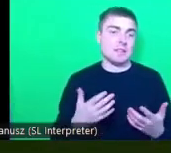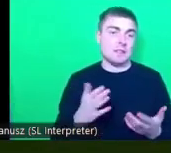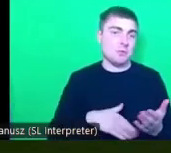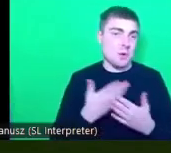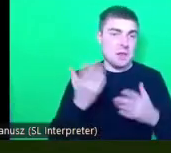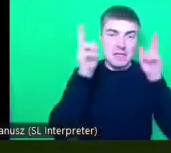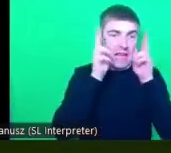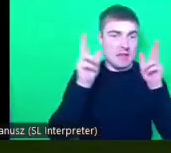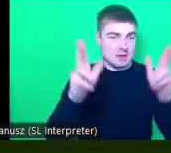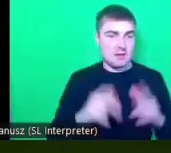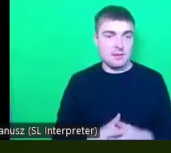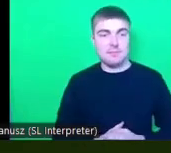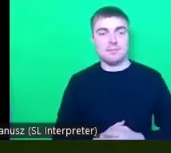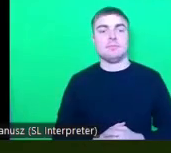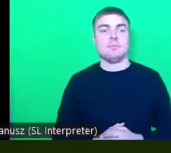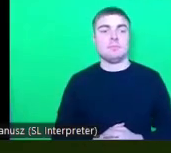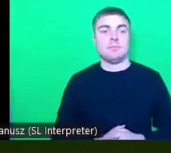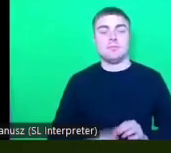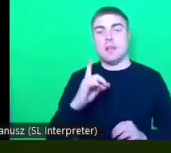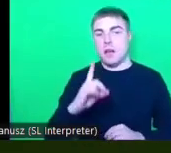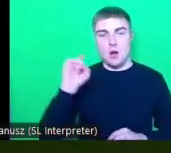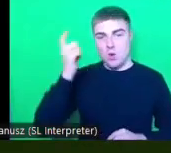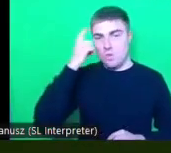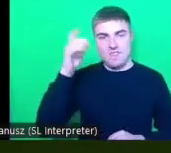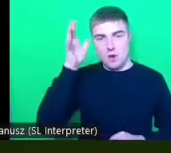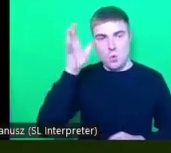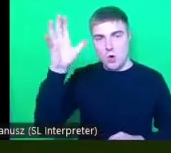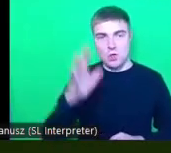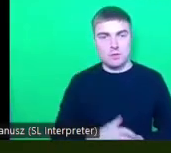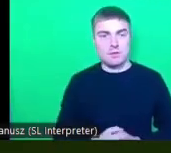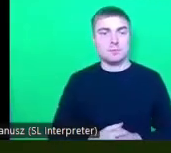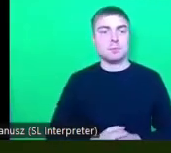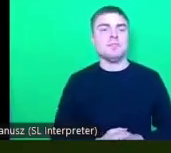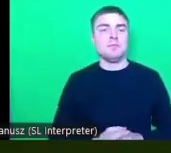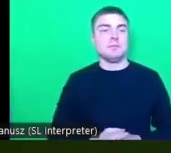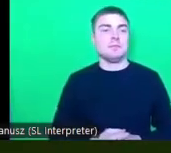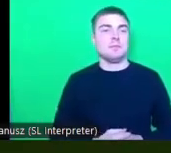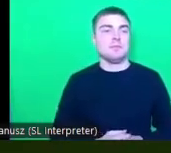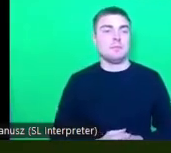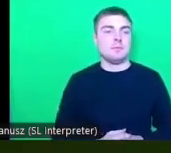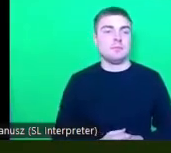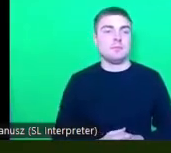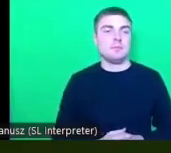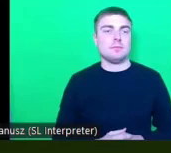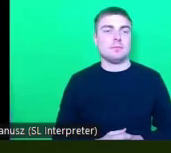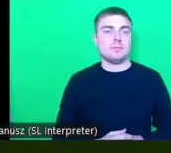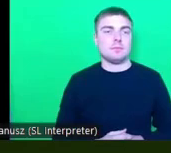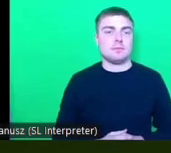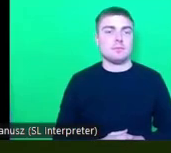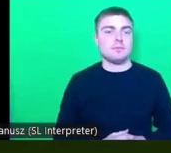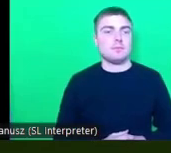enough, but moose is their main prey species. But wolves are not that picky, so they do not mind going back and